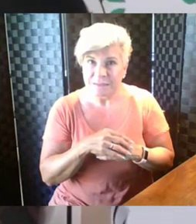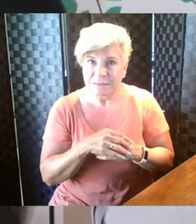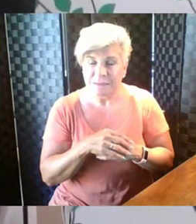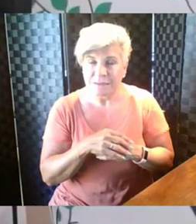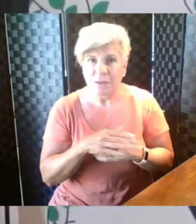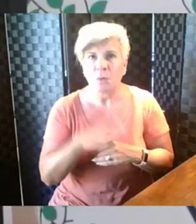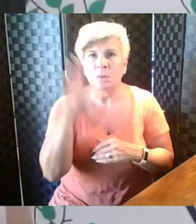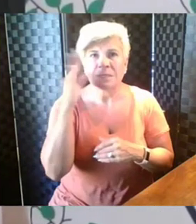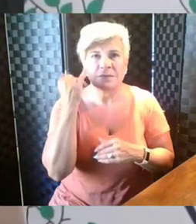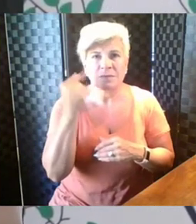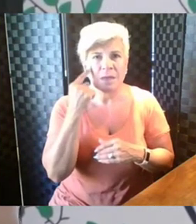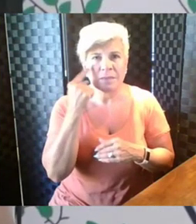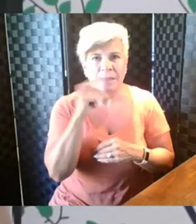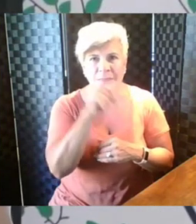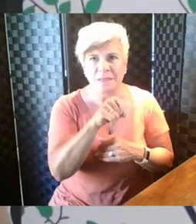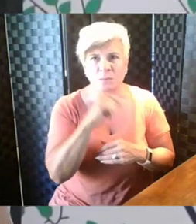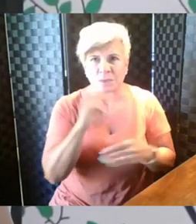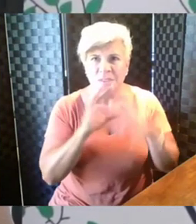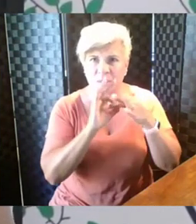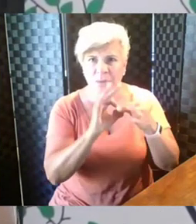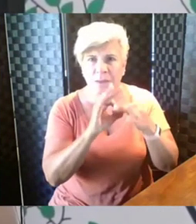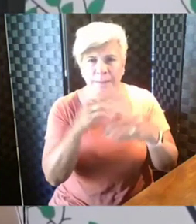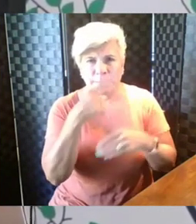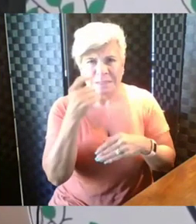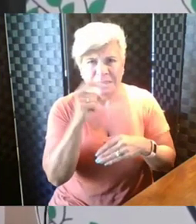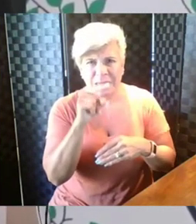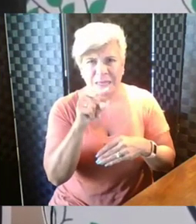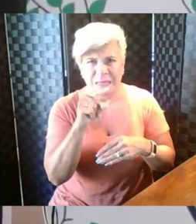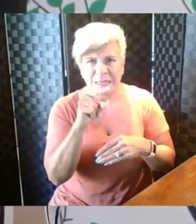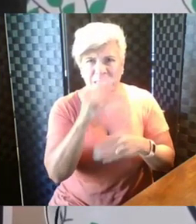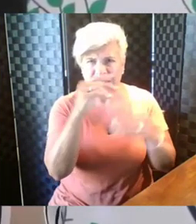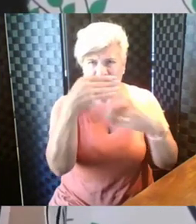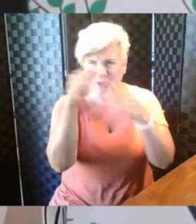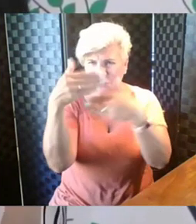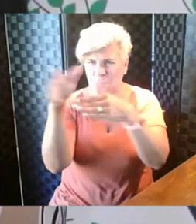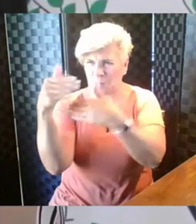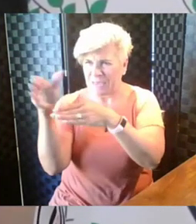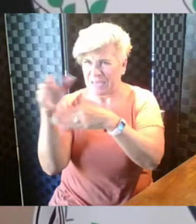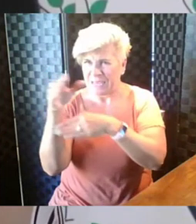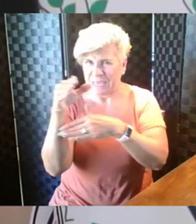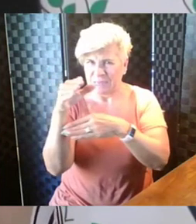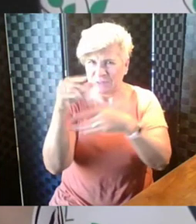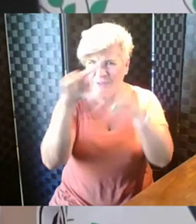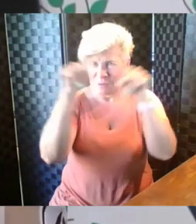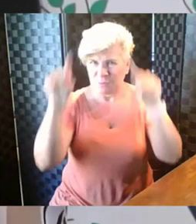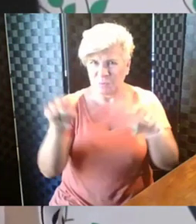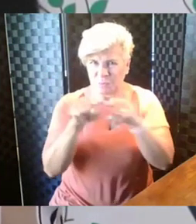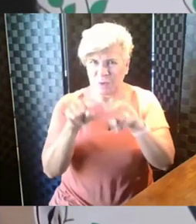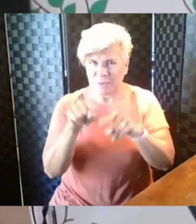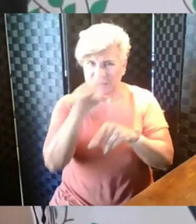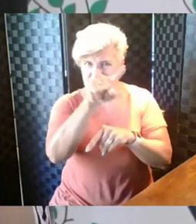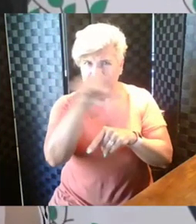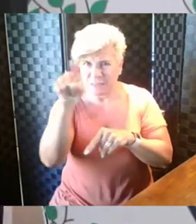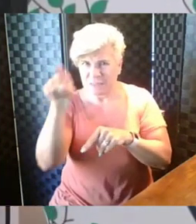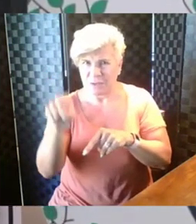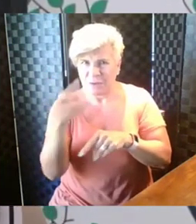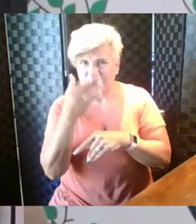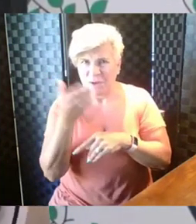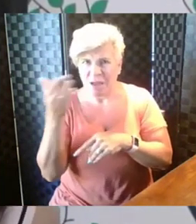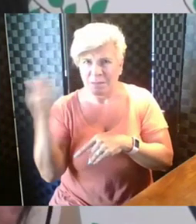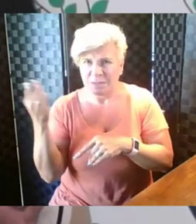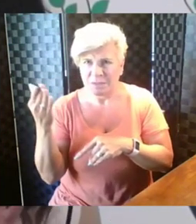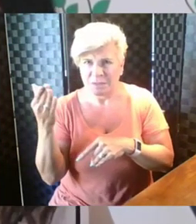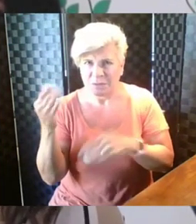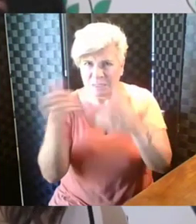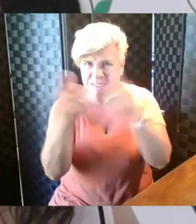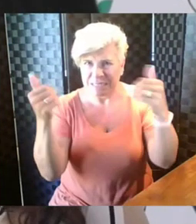Raise your hand if you thought this one didn't belong because it's little squares together and these are look like objects or